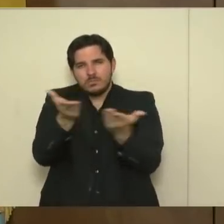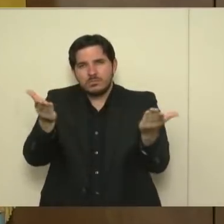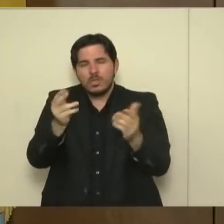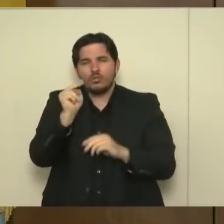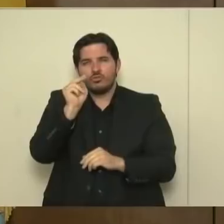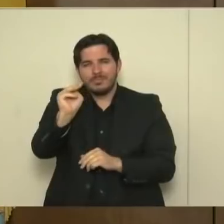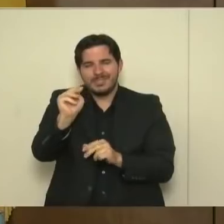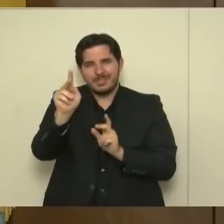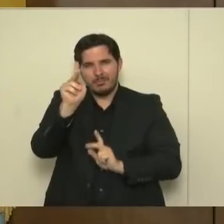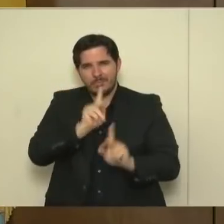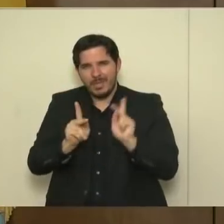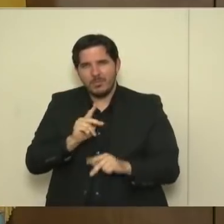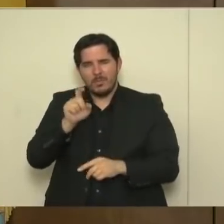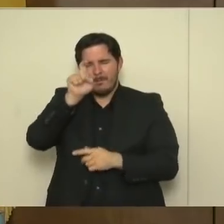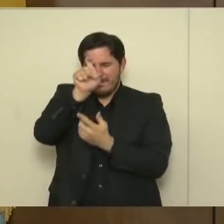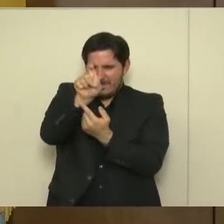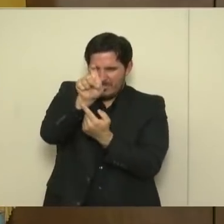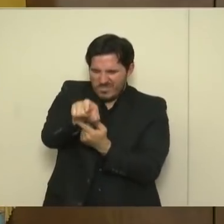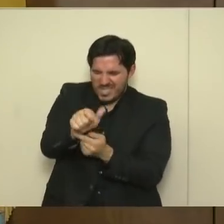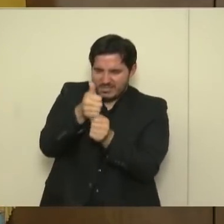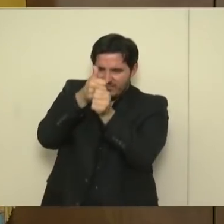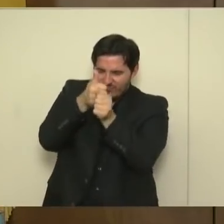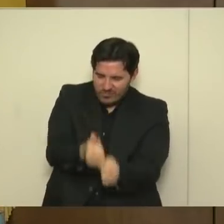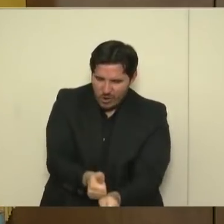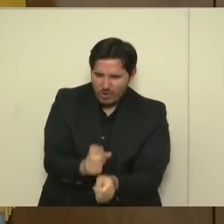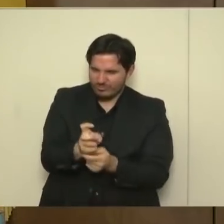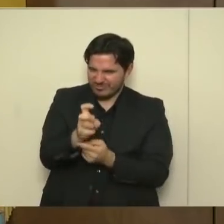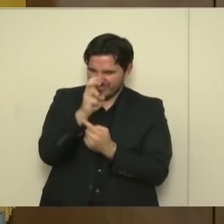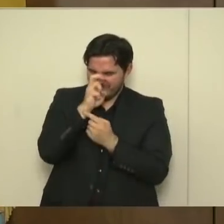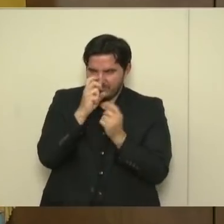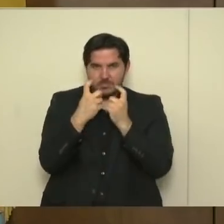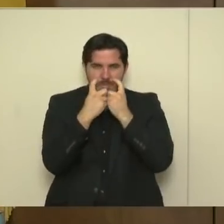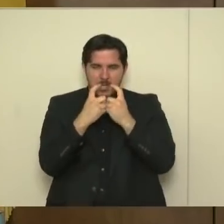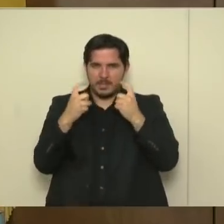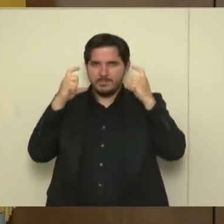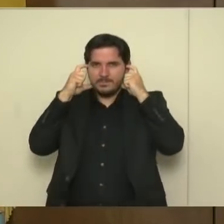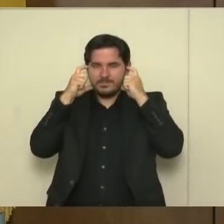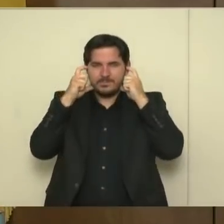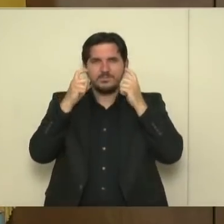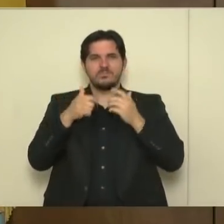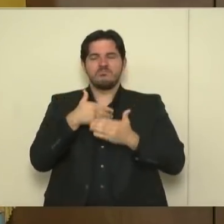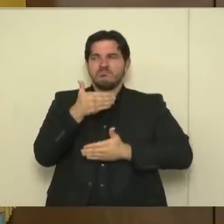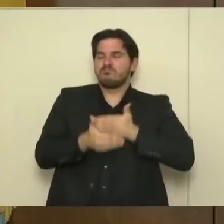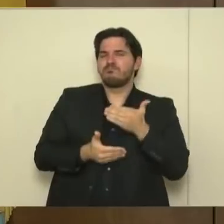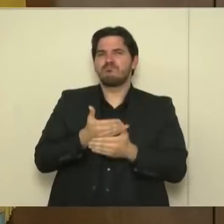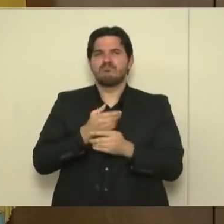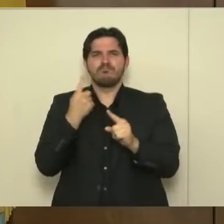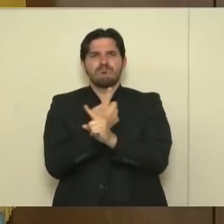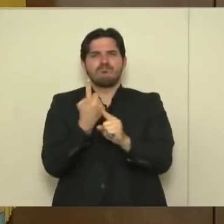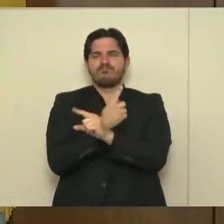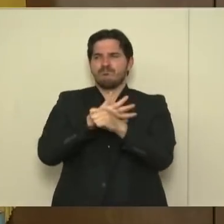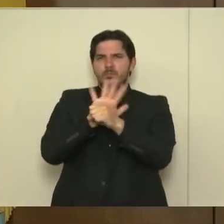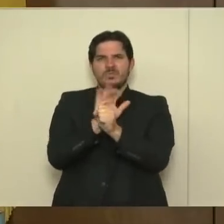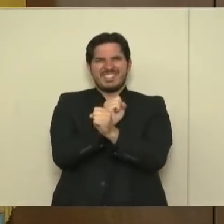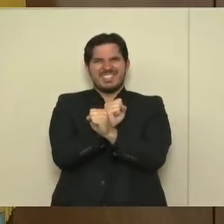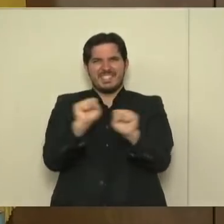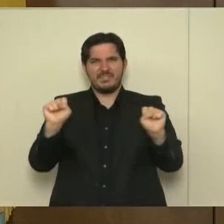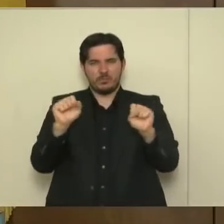public health safeguards that allow us to manage the virus effectively. But so far, so good.